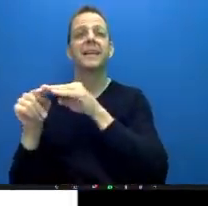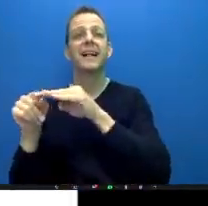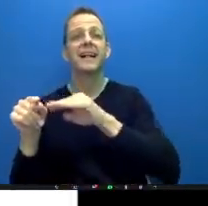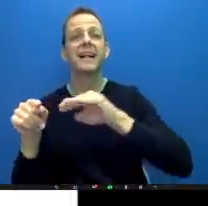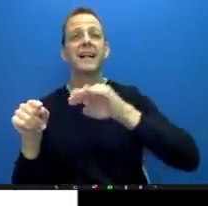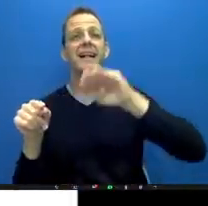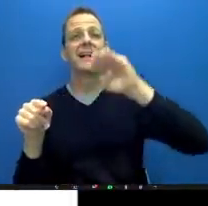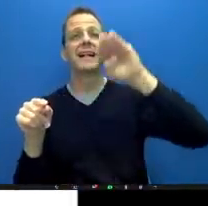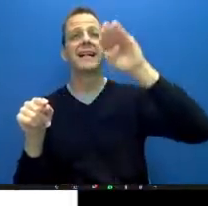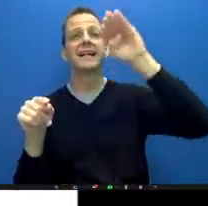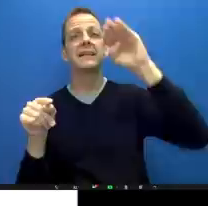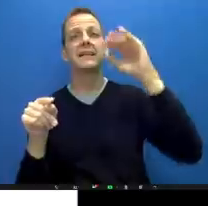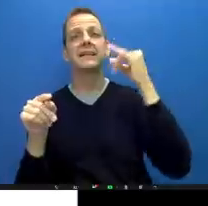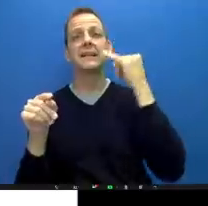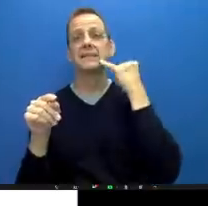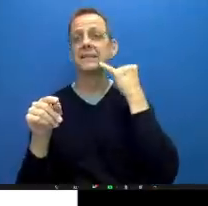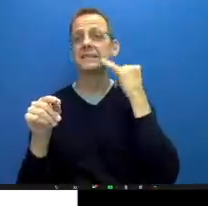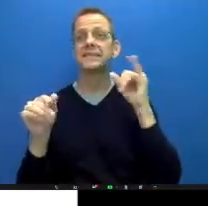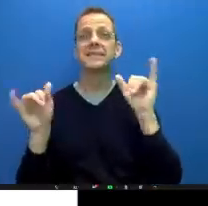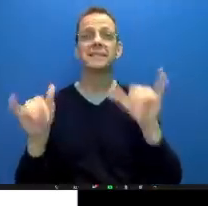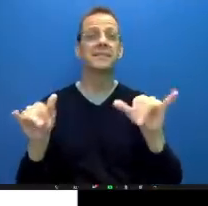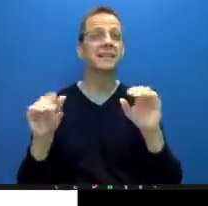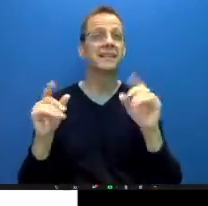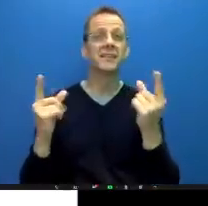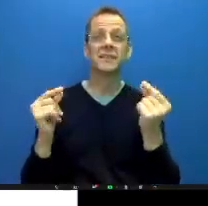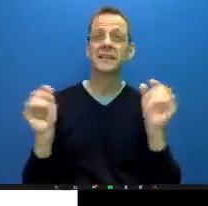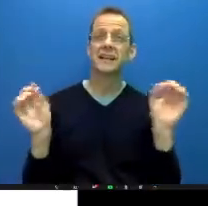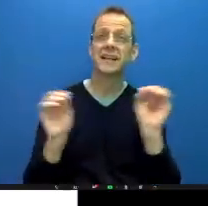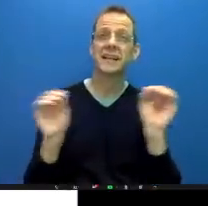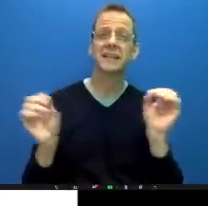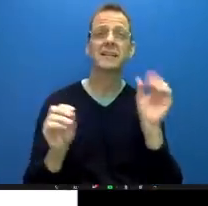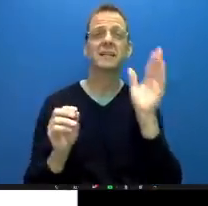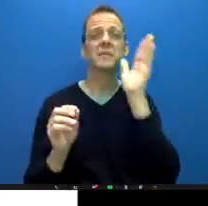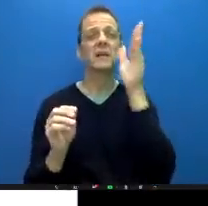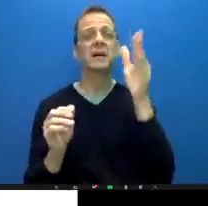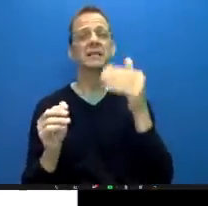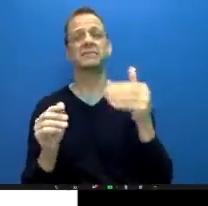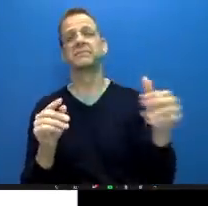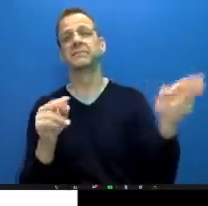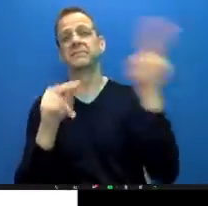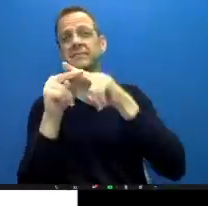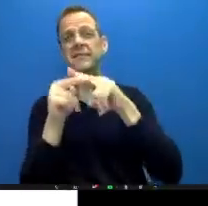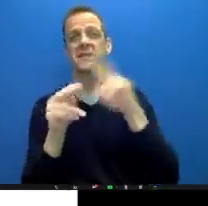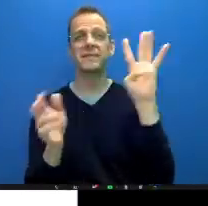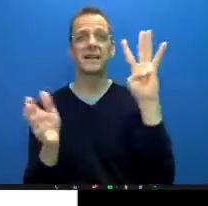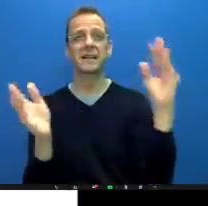BC COVID-19 model. Could I have a next slide, please?